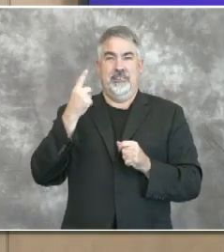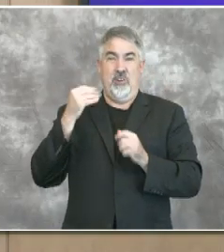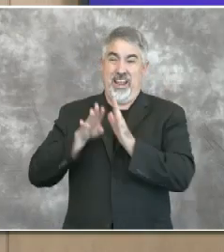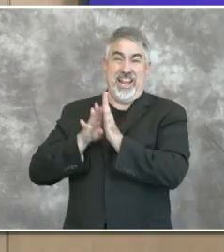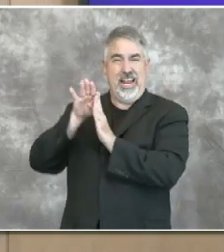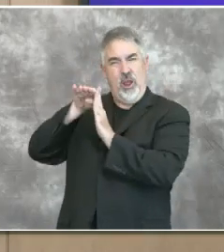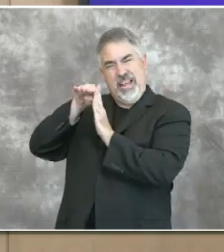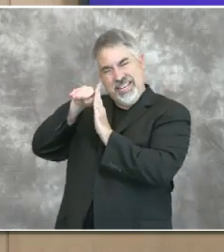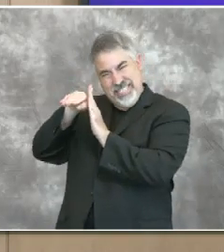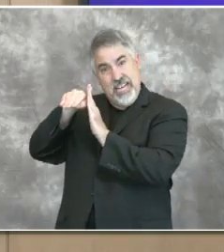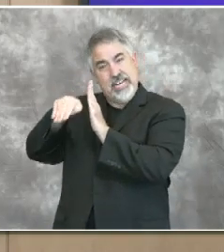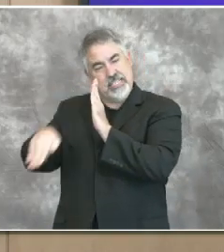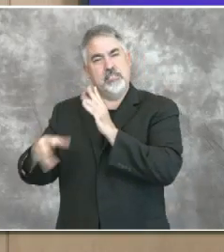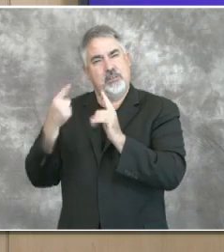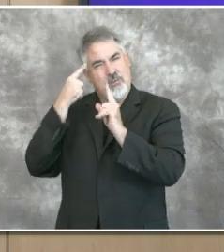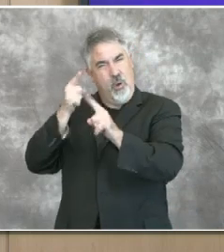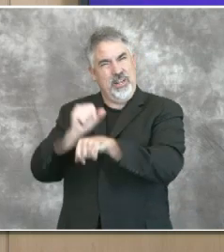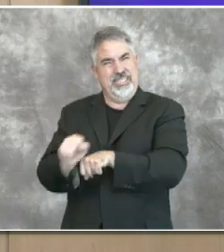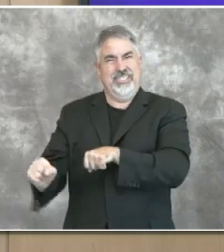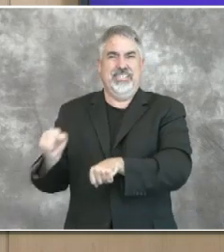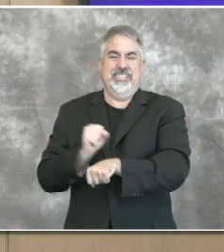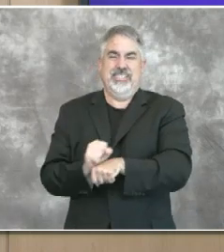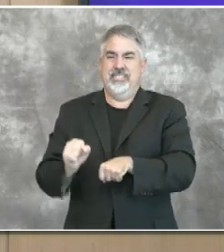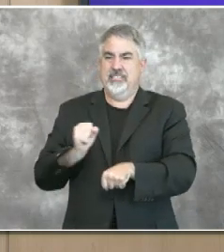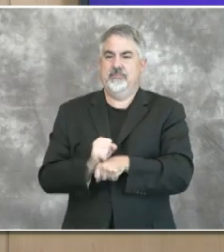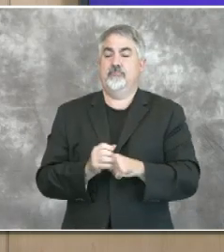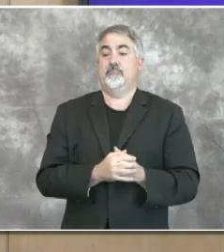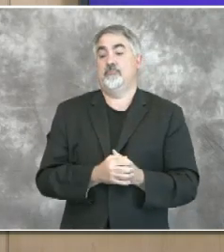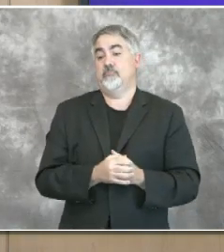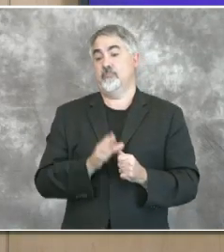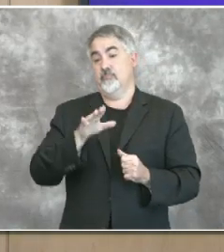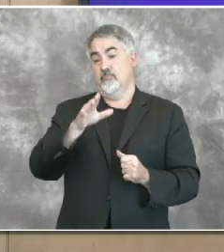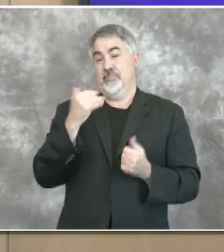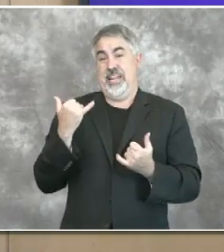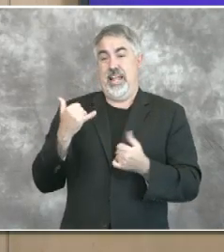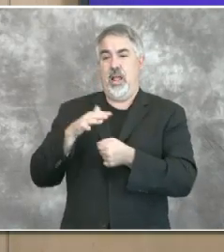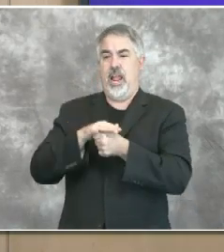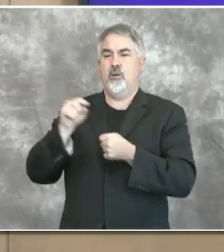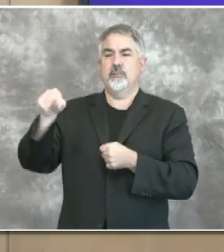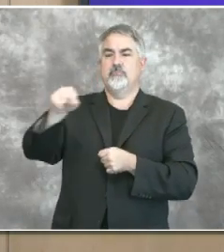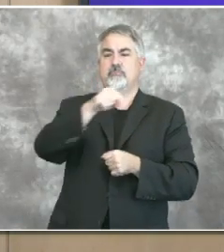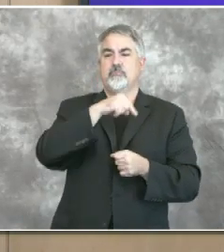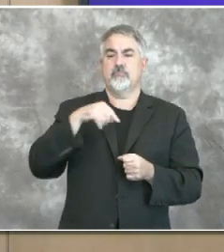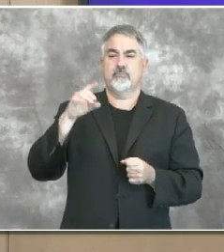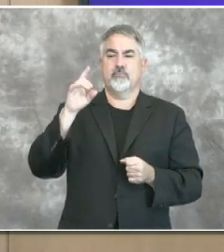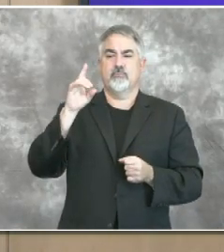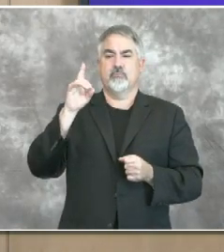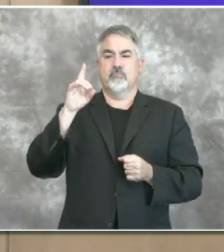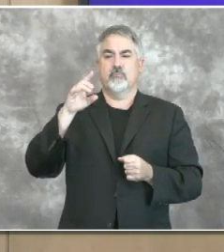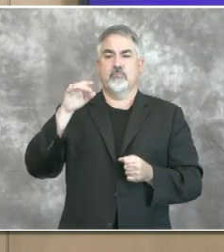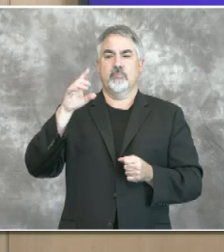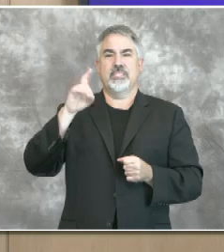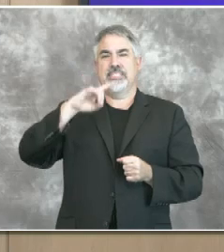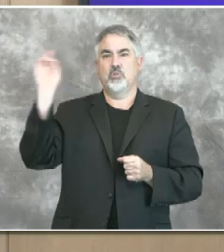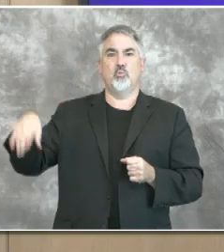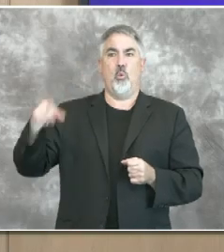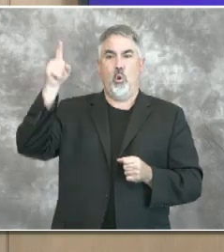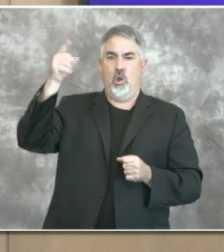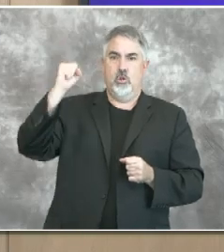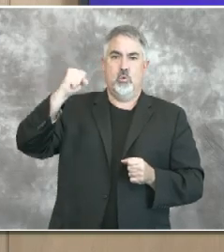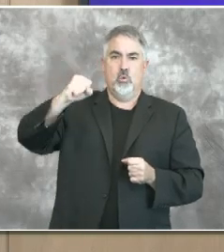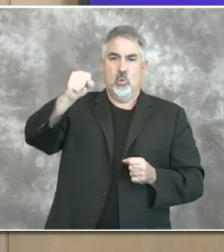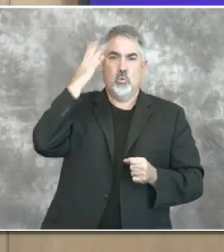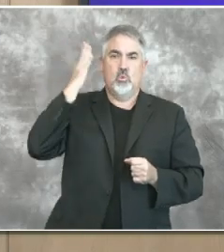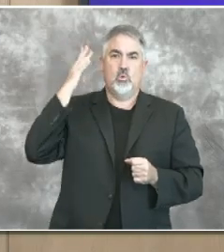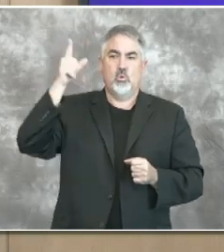areas around the country that are struggling, you see really tragic circumstances in Detroit, where you have folks who are literally dying in the hallways